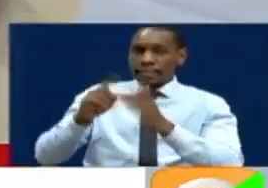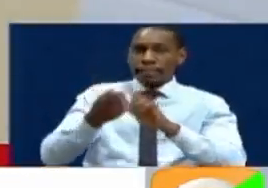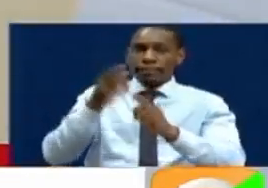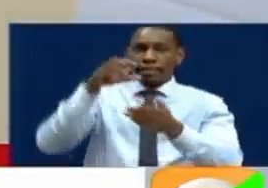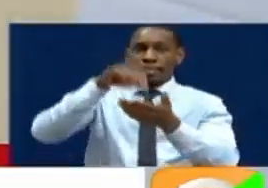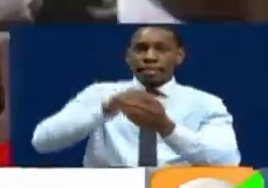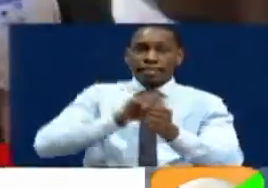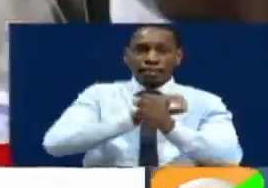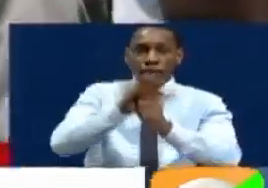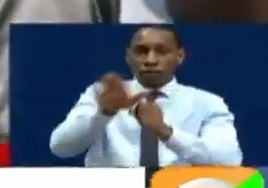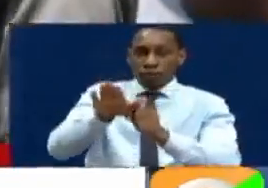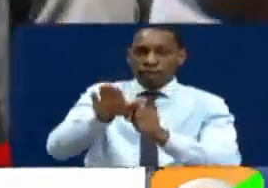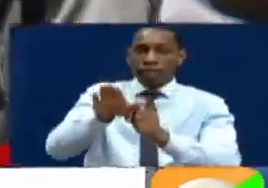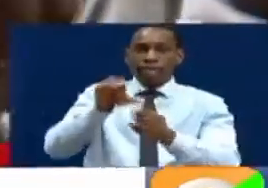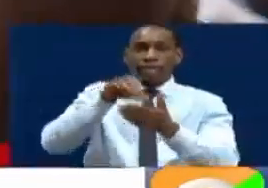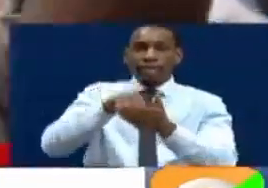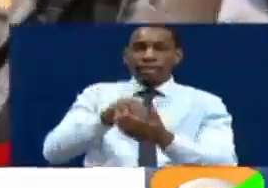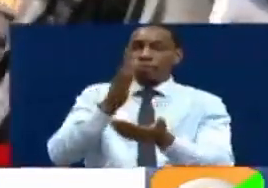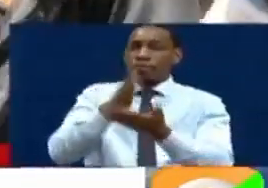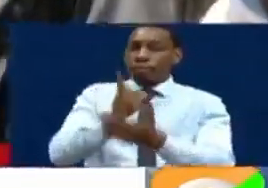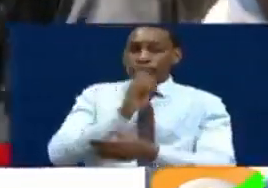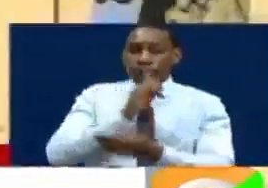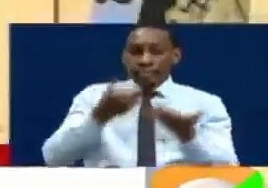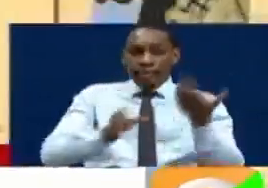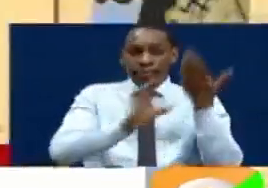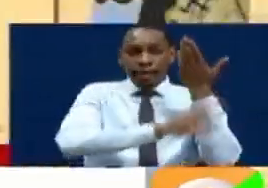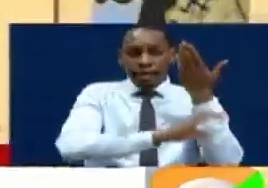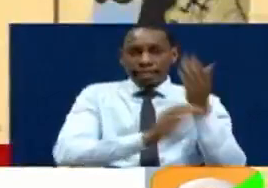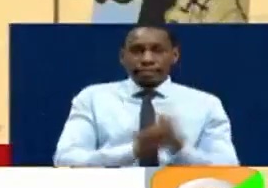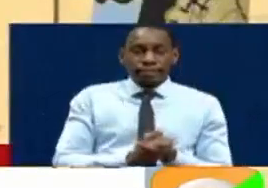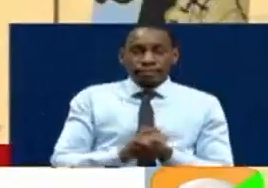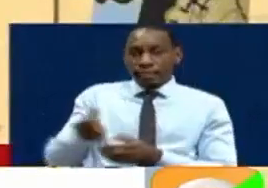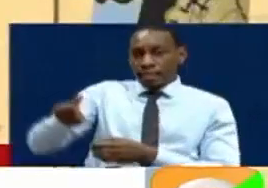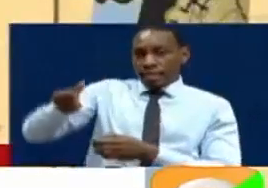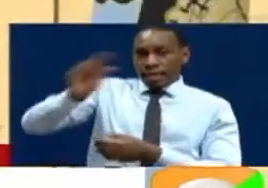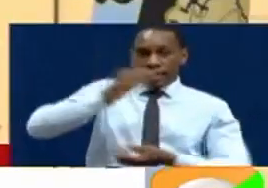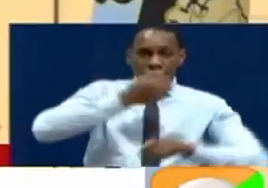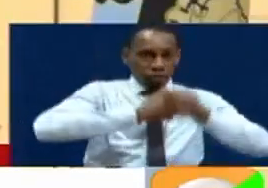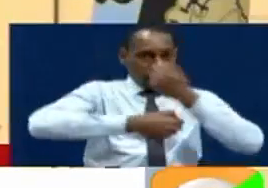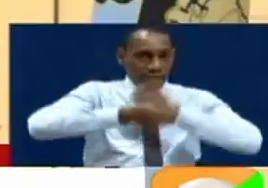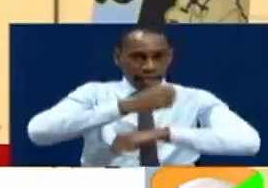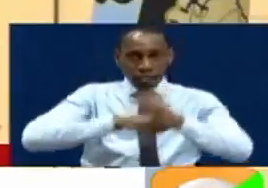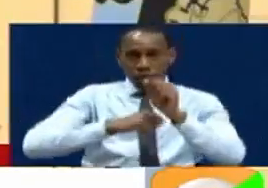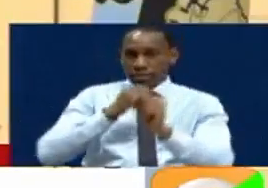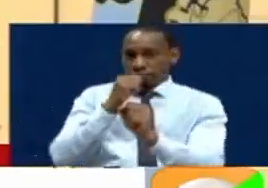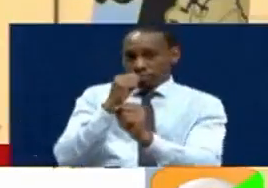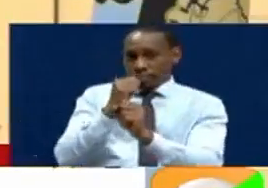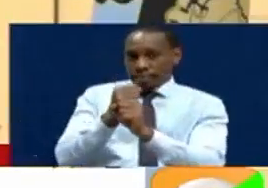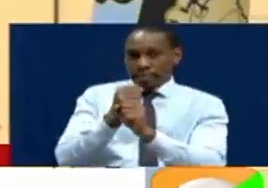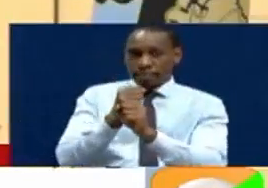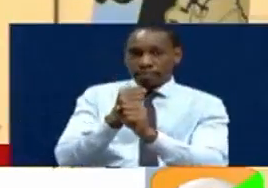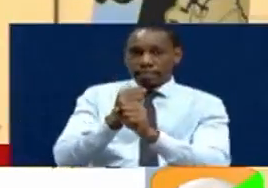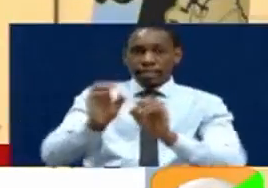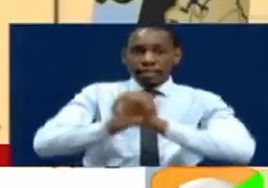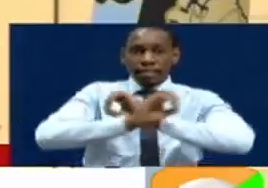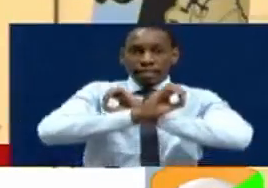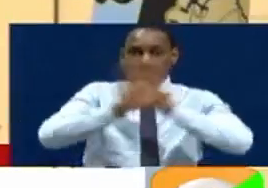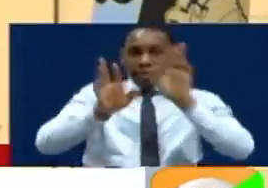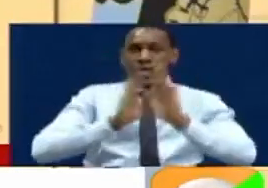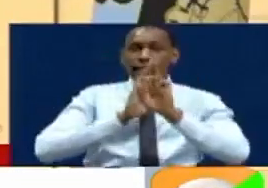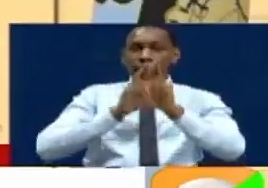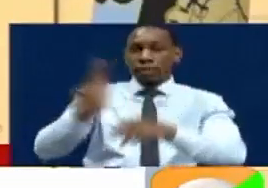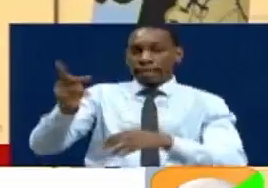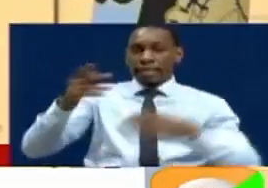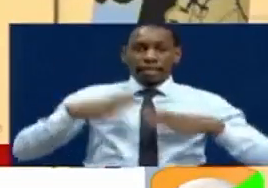of coronavirus was confirmed in the country. These additional measures have been taken as a clear result of